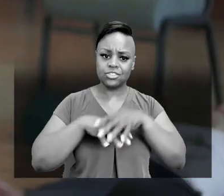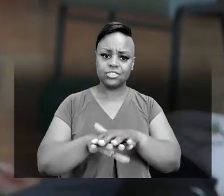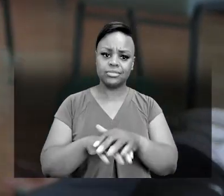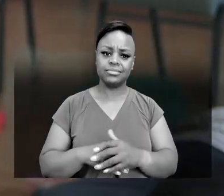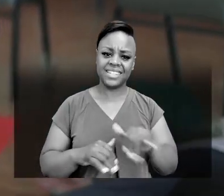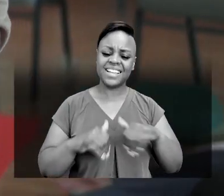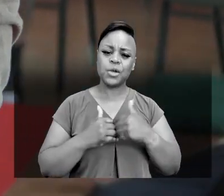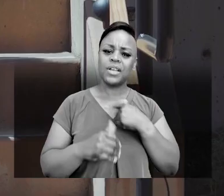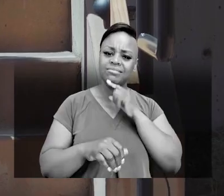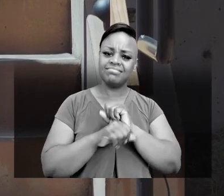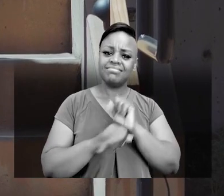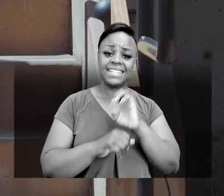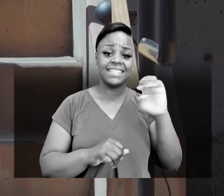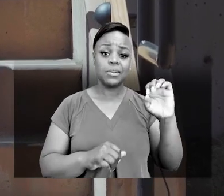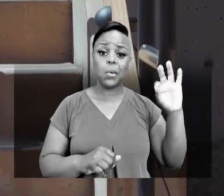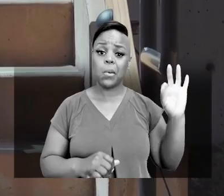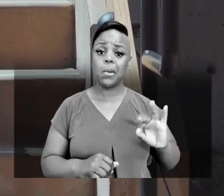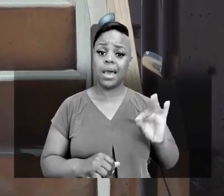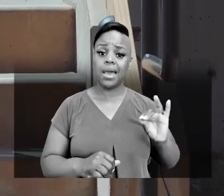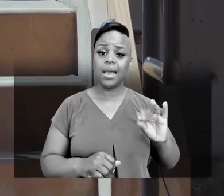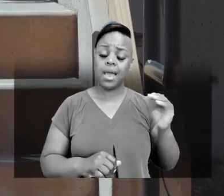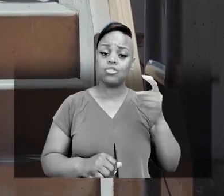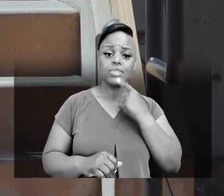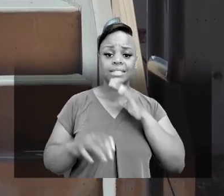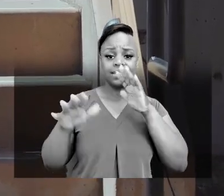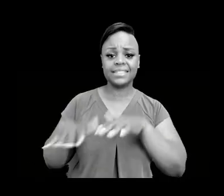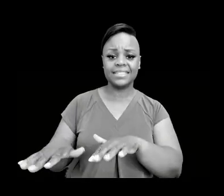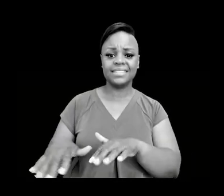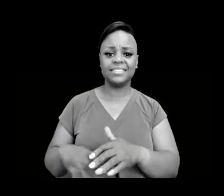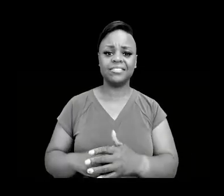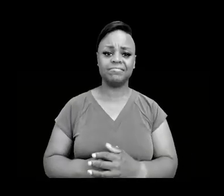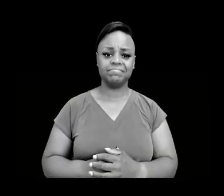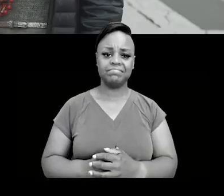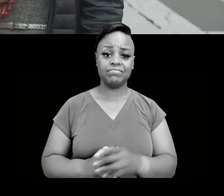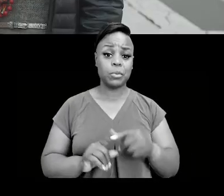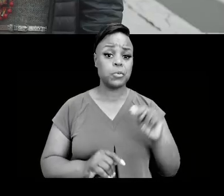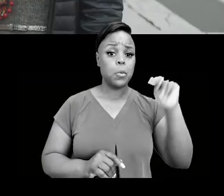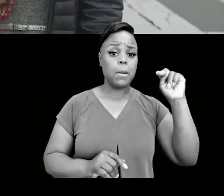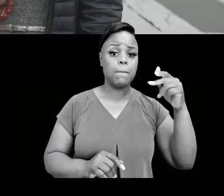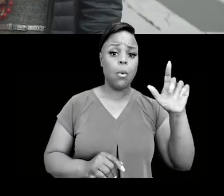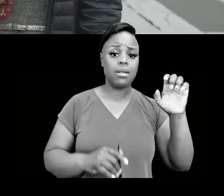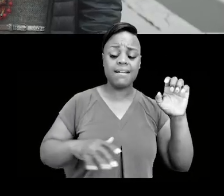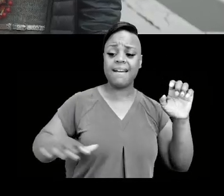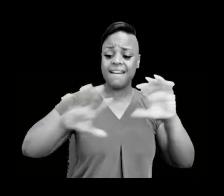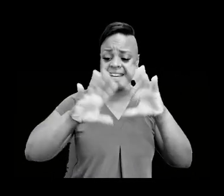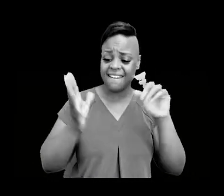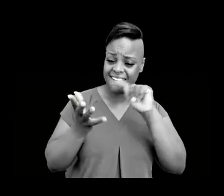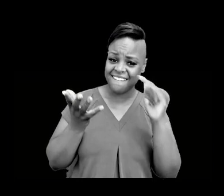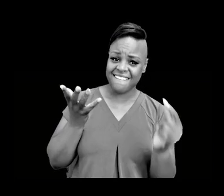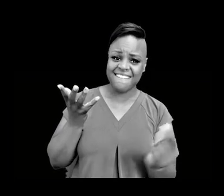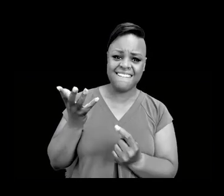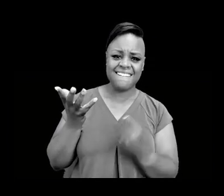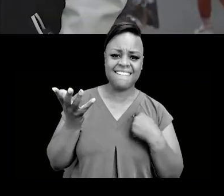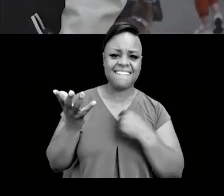heal, re-indigenize. This is how we self-actualize. From East Oakland to the Red Sea, from the North Pole